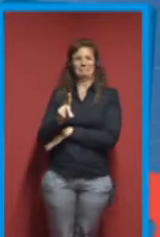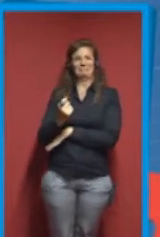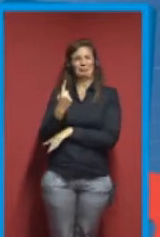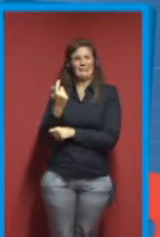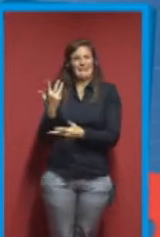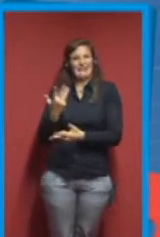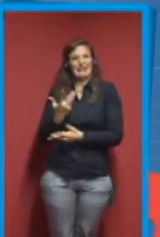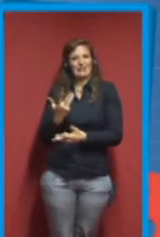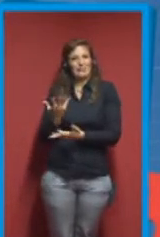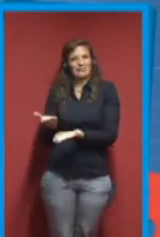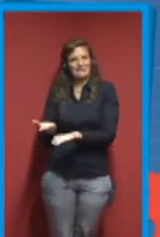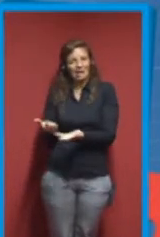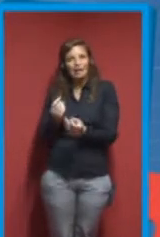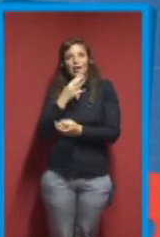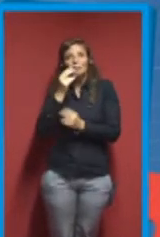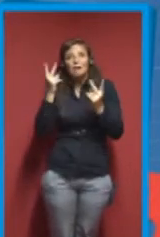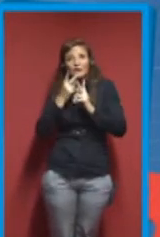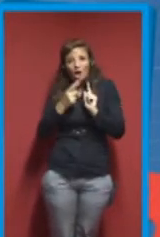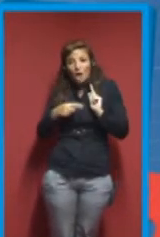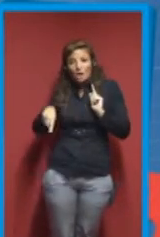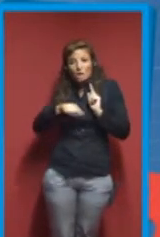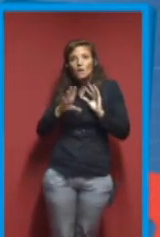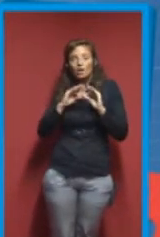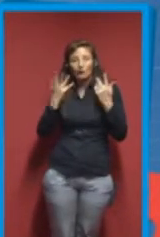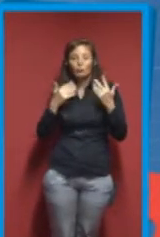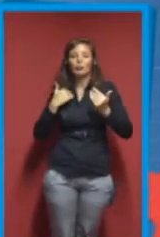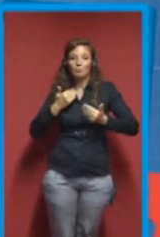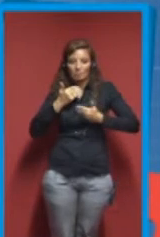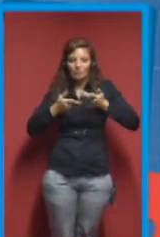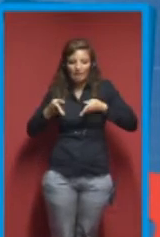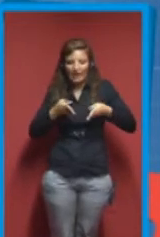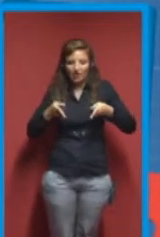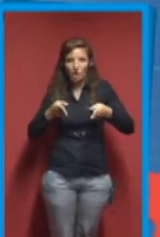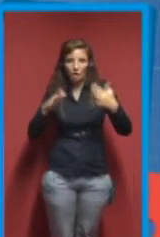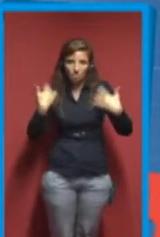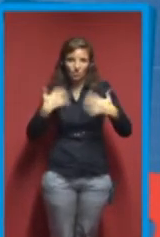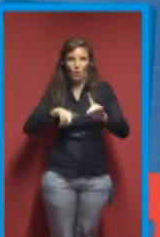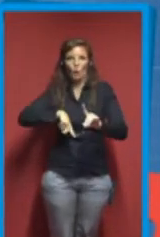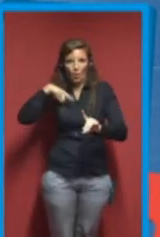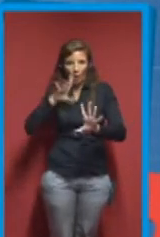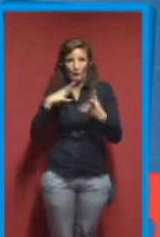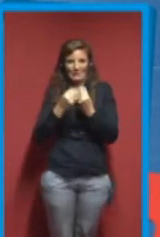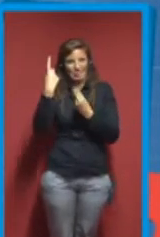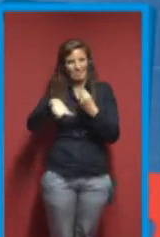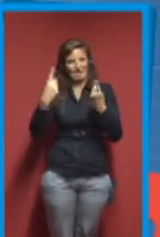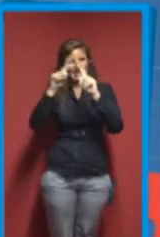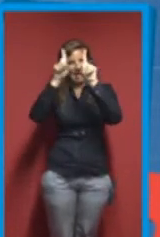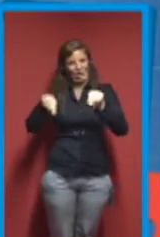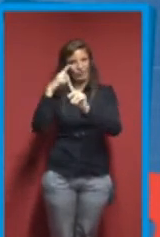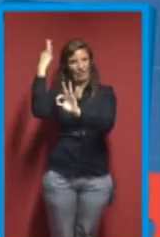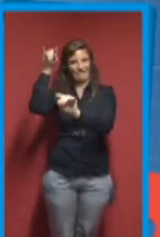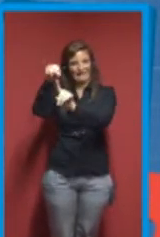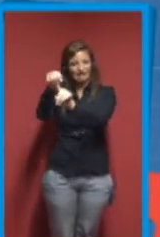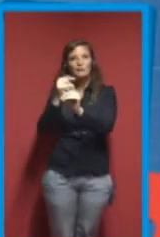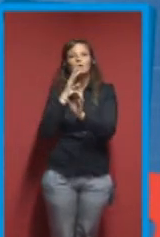that we're taking together with the retailer. The mainstream have high expectations, or very,